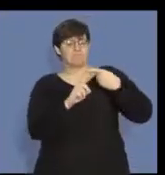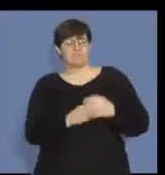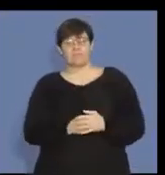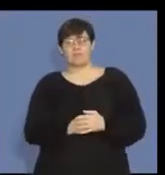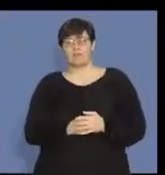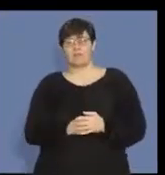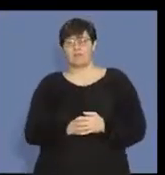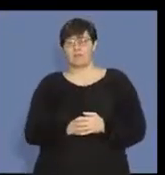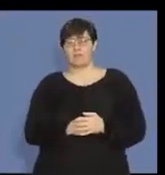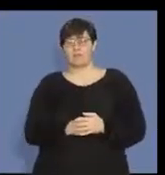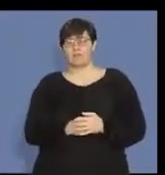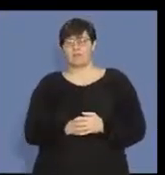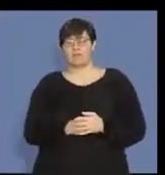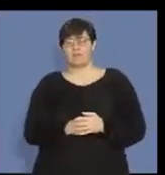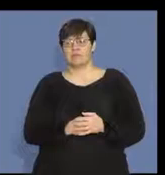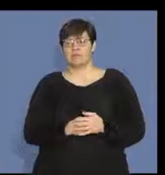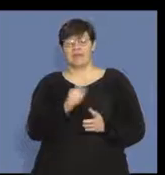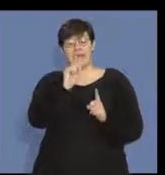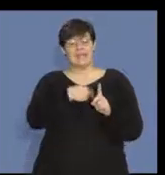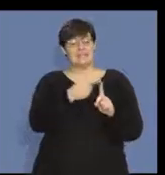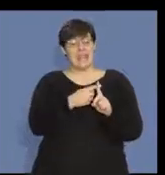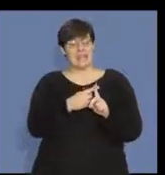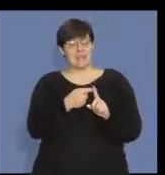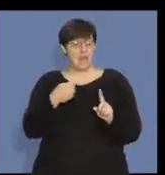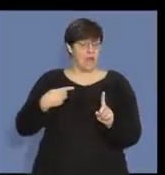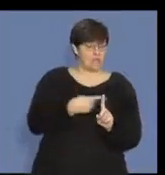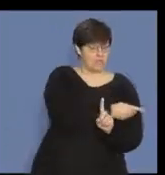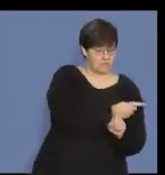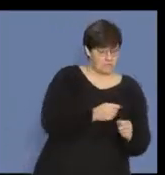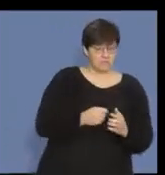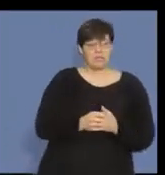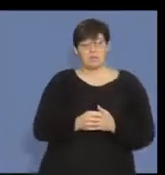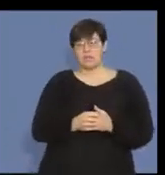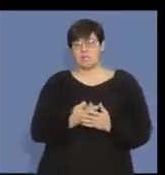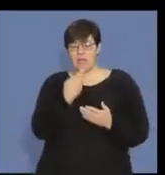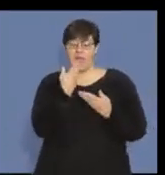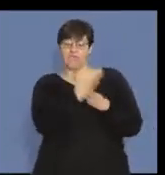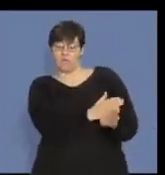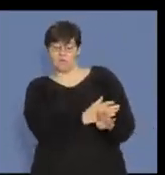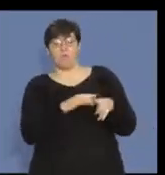Explain the difference between tax avoidance and tax